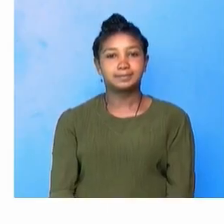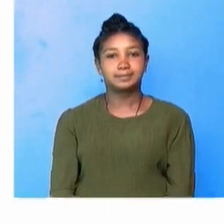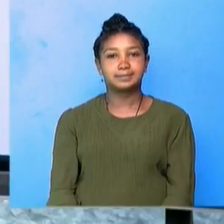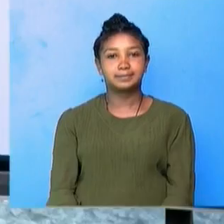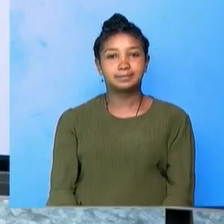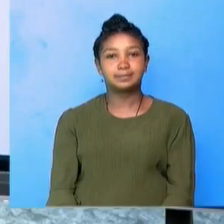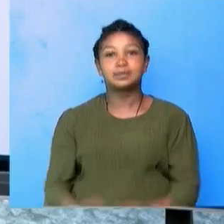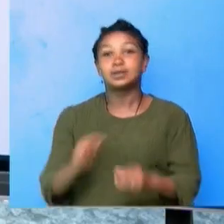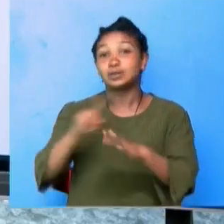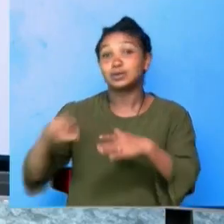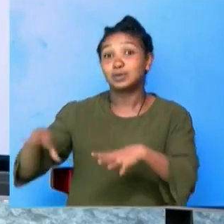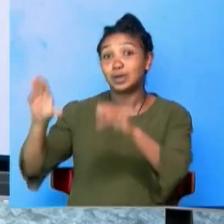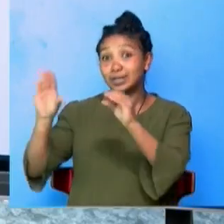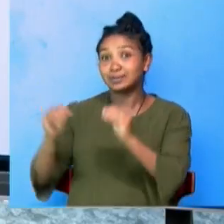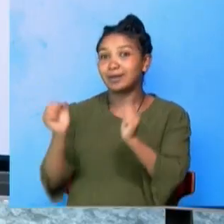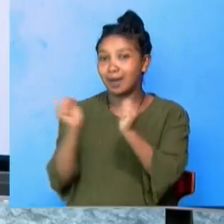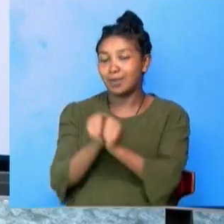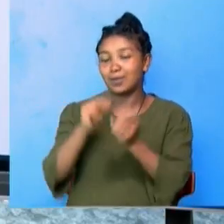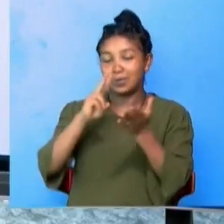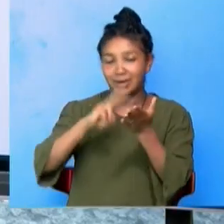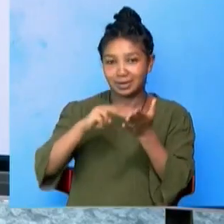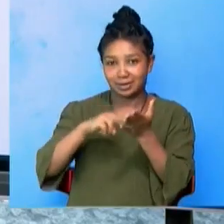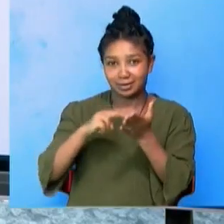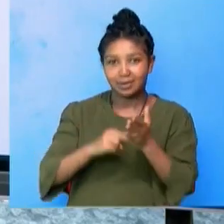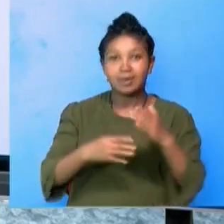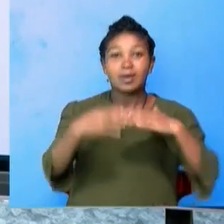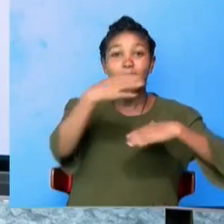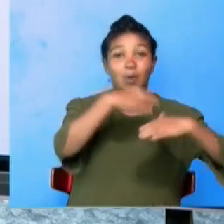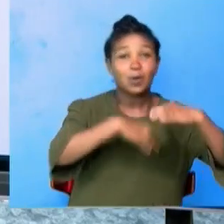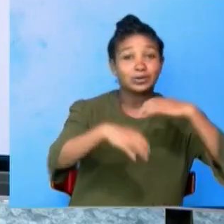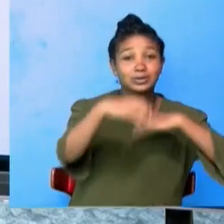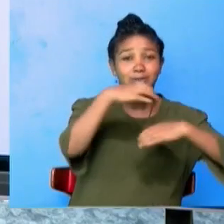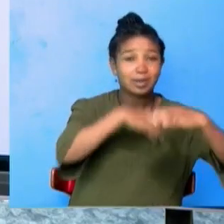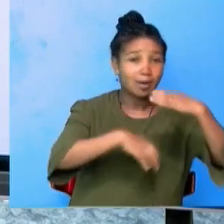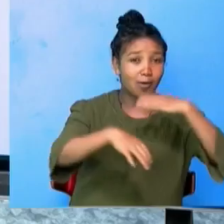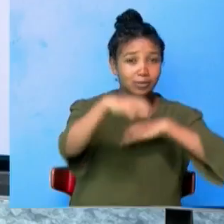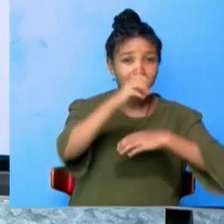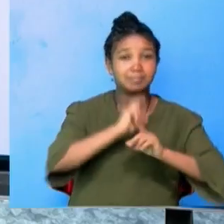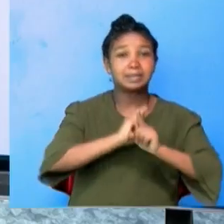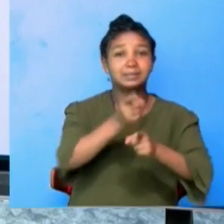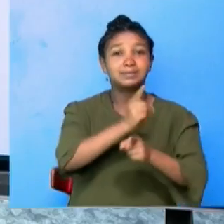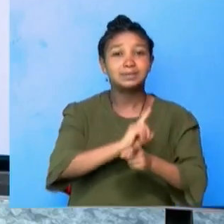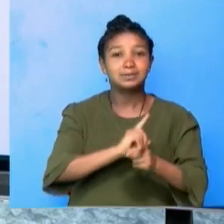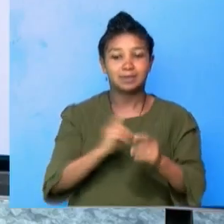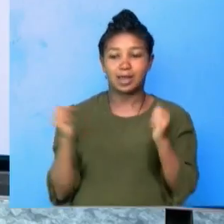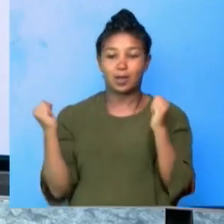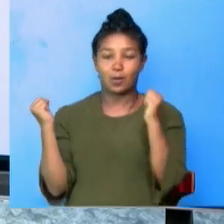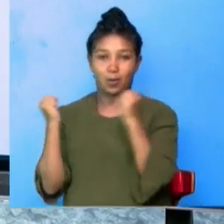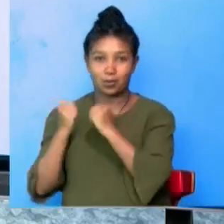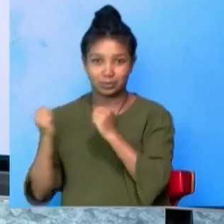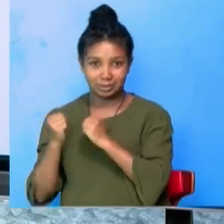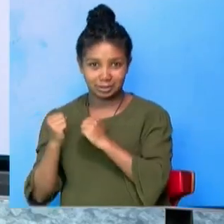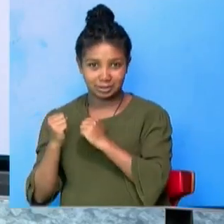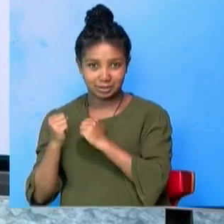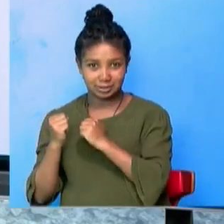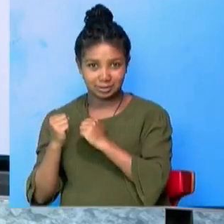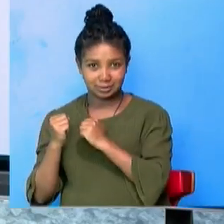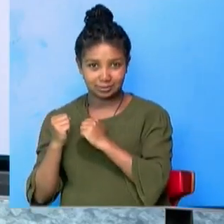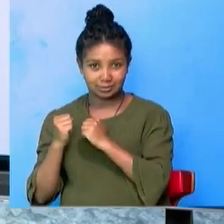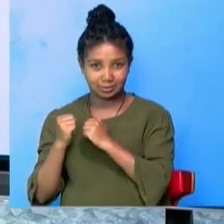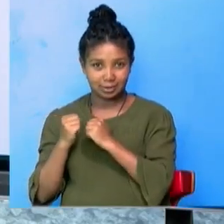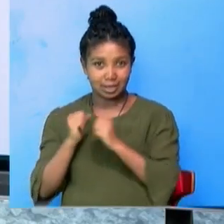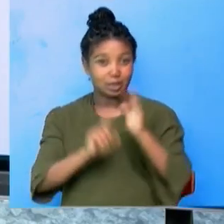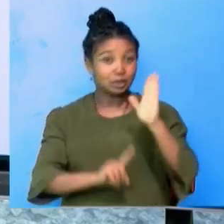So students, let us read once together. Hot, hot, cold.